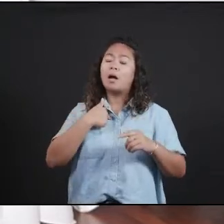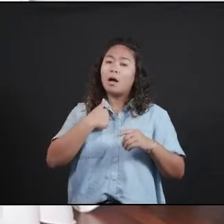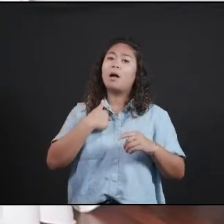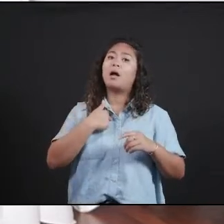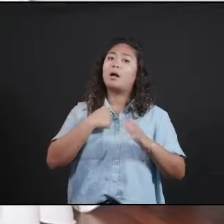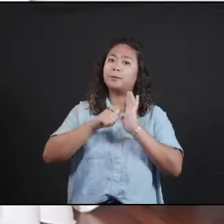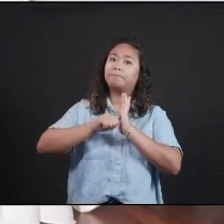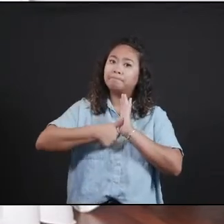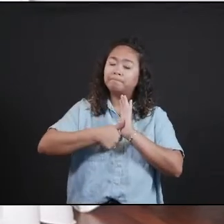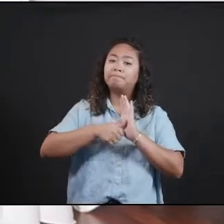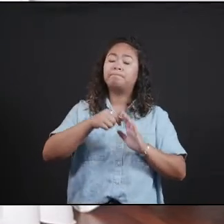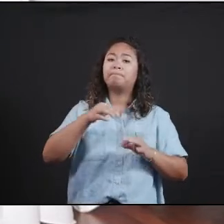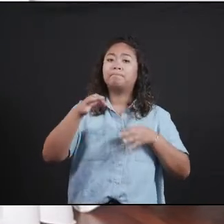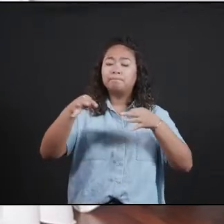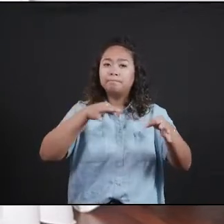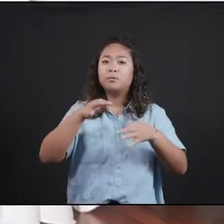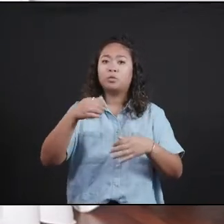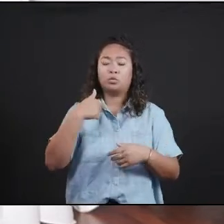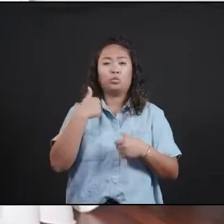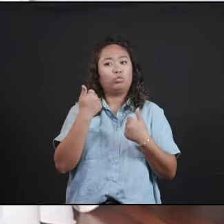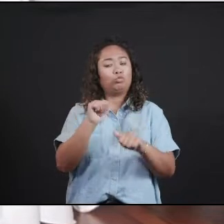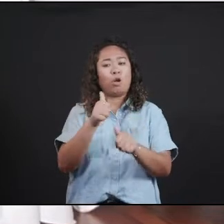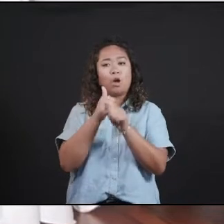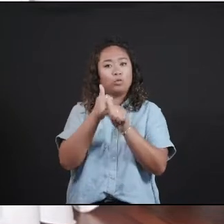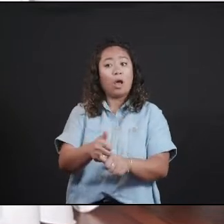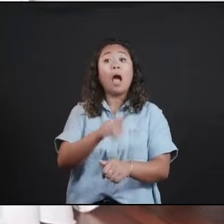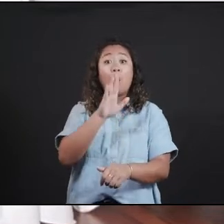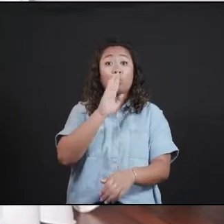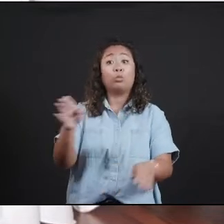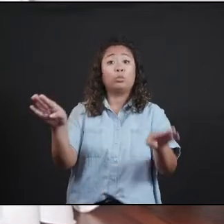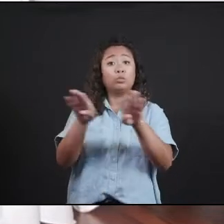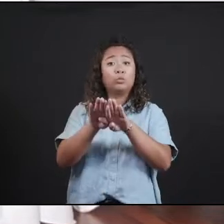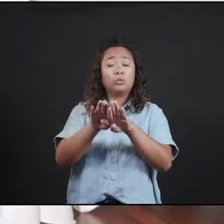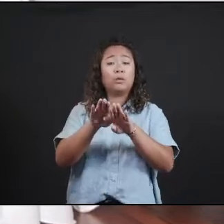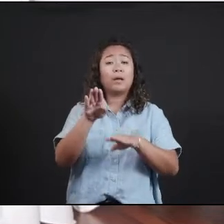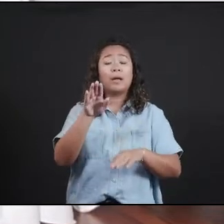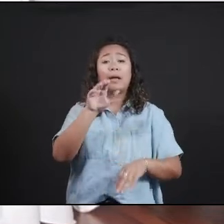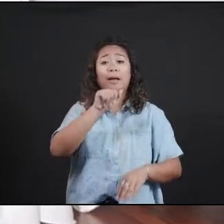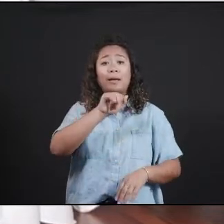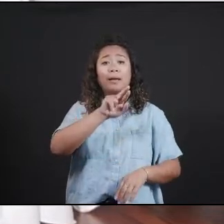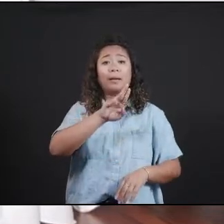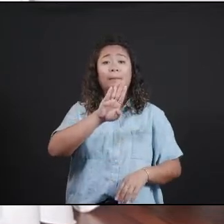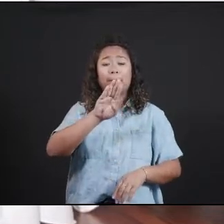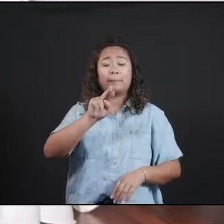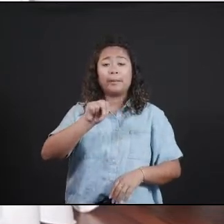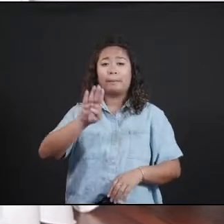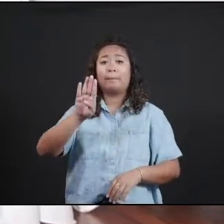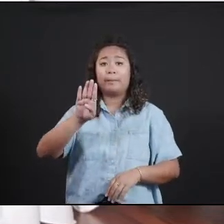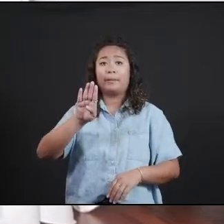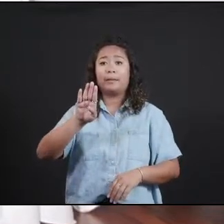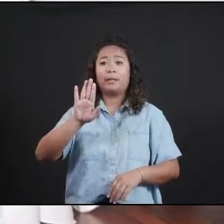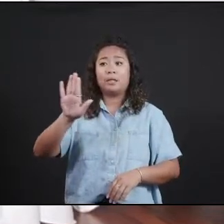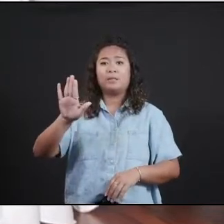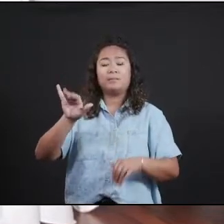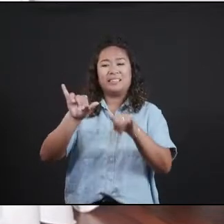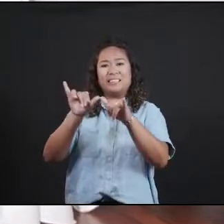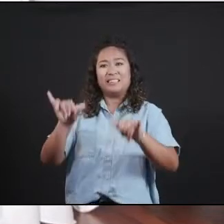Okay, thank you. My other question is, I know this morning there was a task force at a condo resort with the